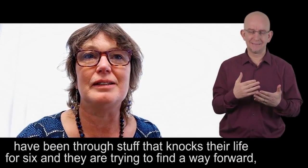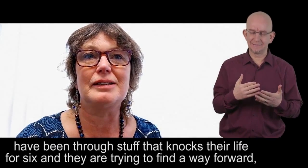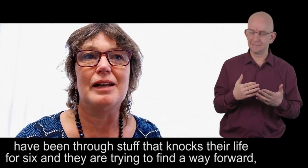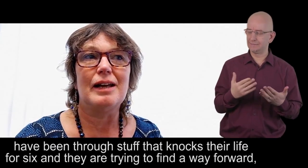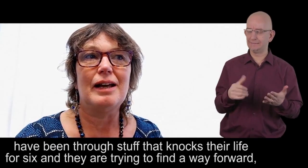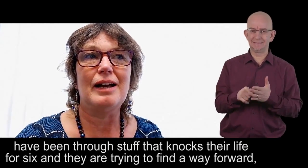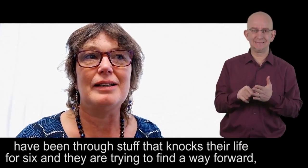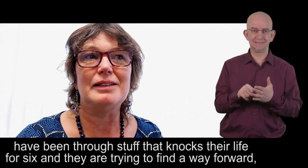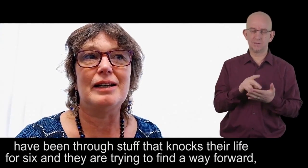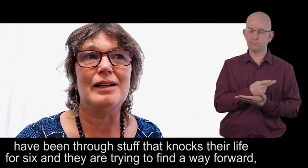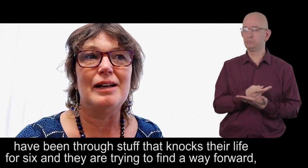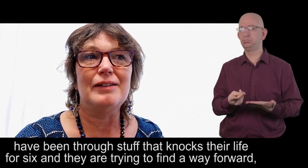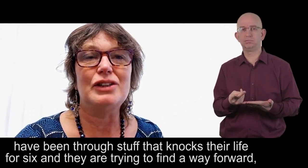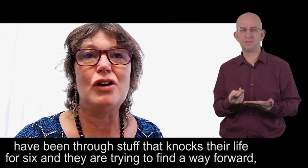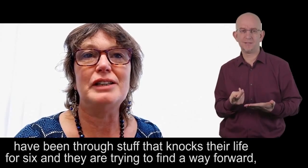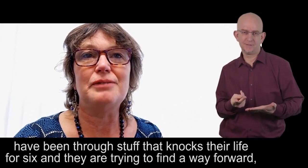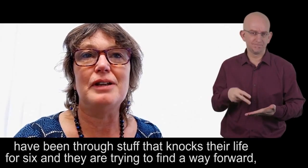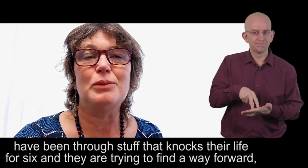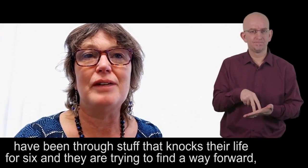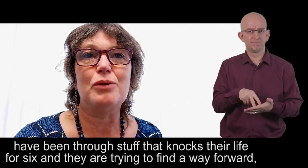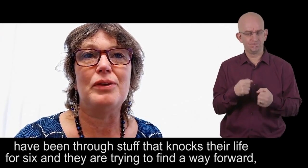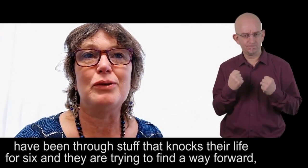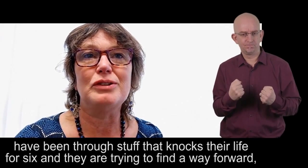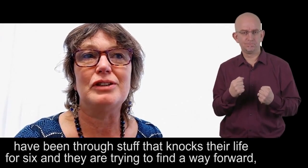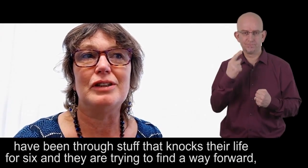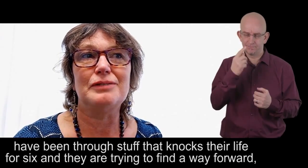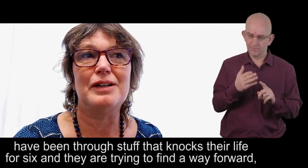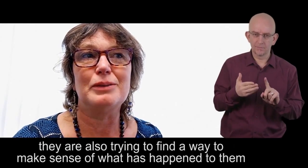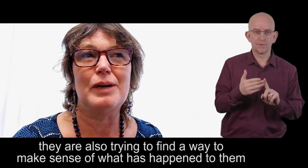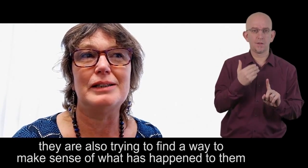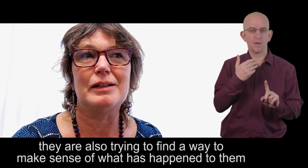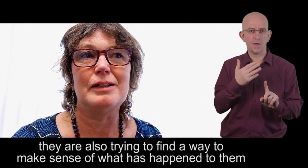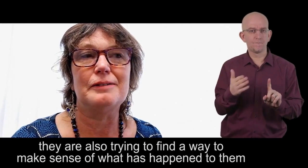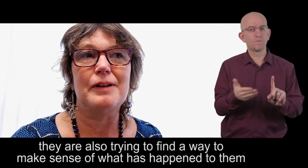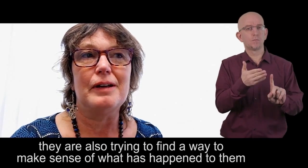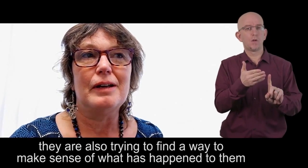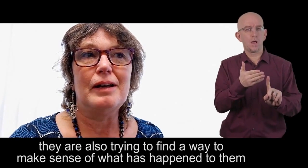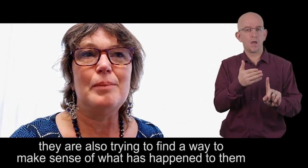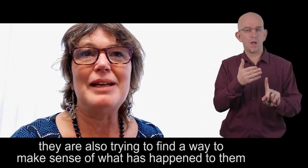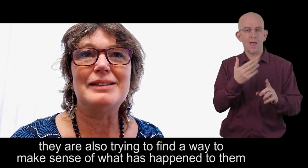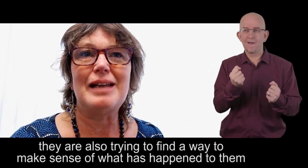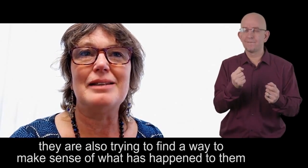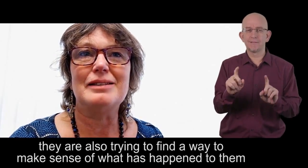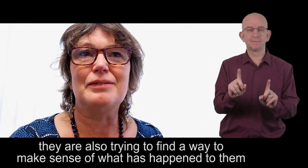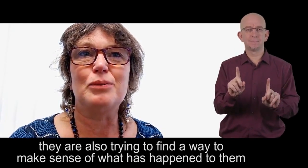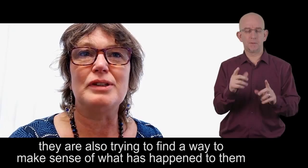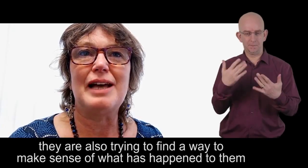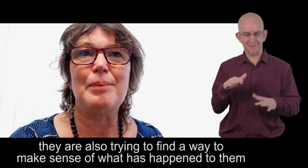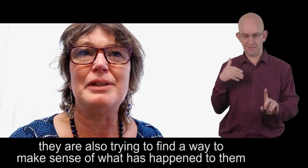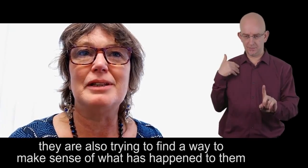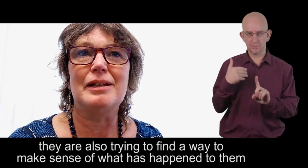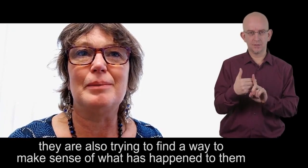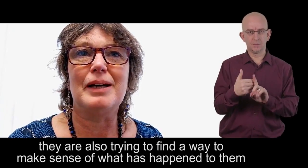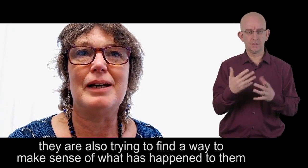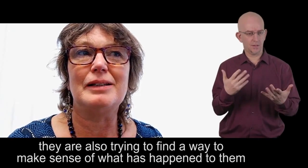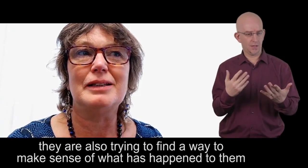for six and they're trying to find a way forward, they're also trying to find a way to kind of make sense of what's